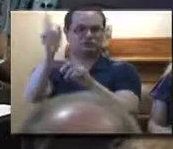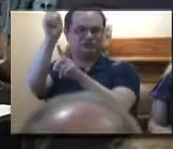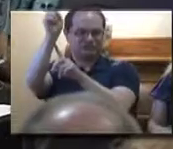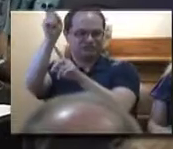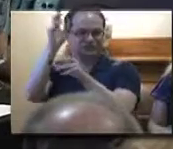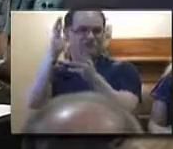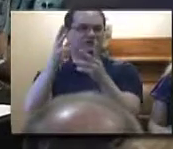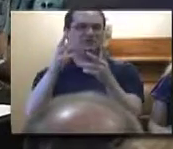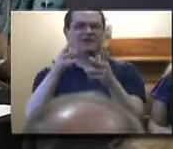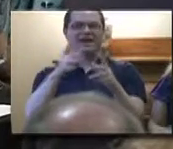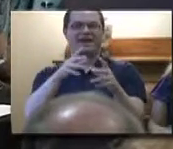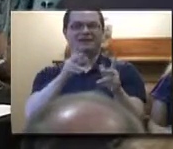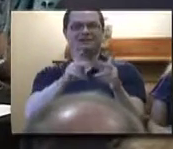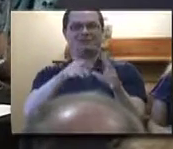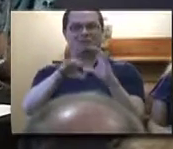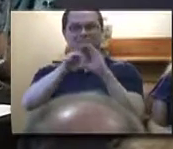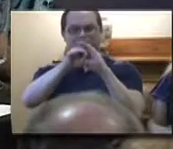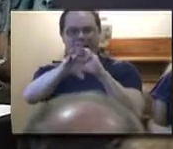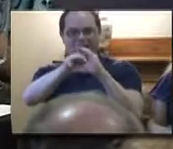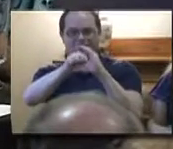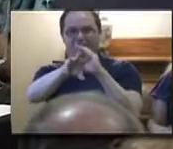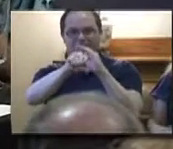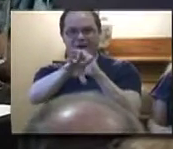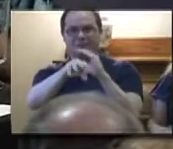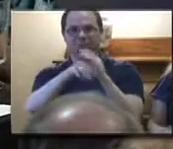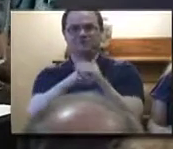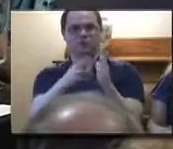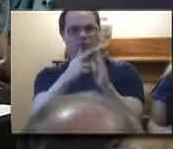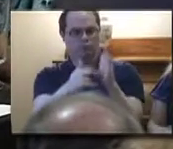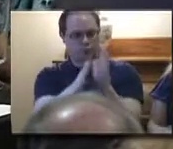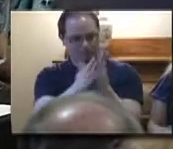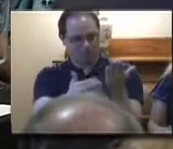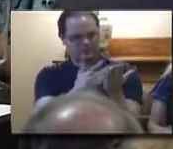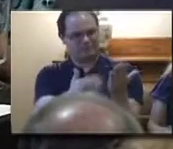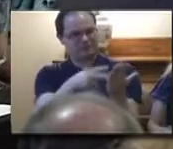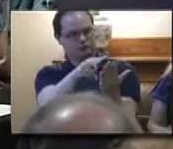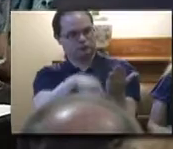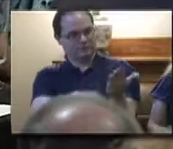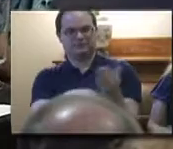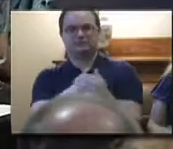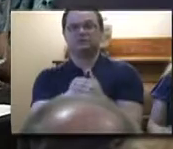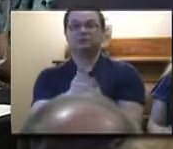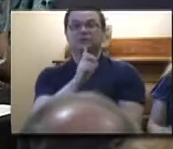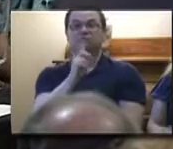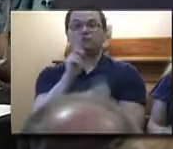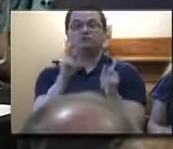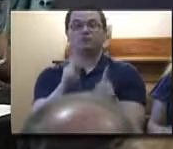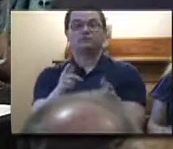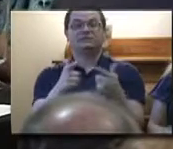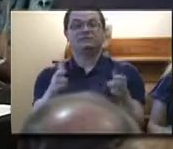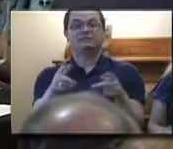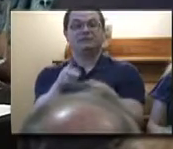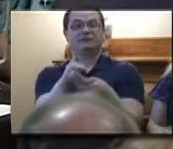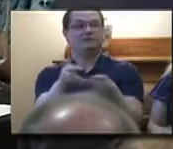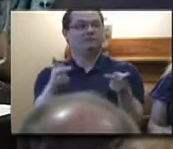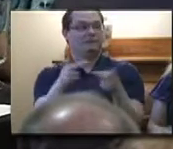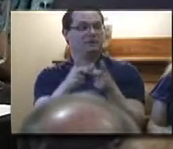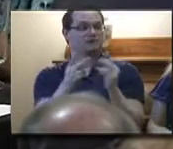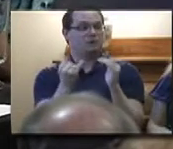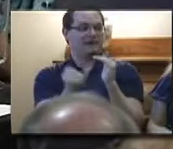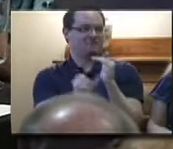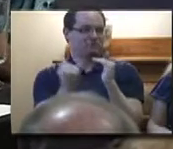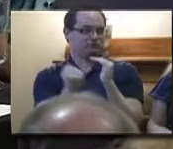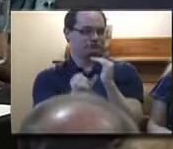rules and loudspeakers and rule books and things to read. And for a deaf person, it's a big place of isolation.